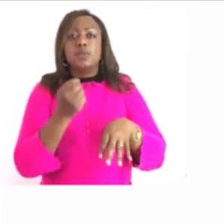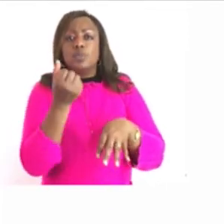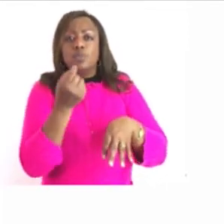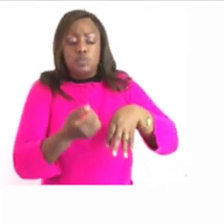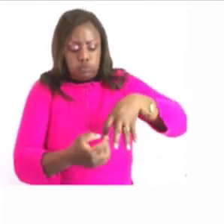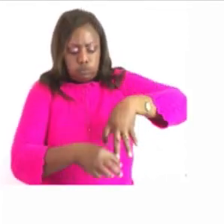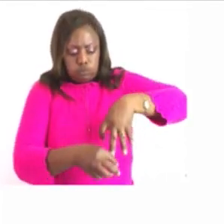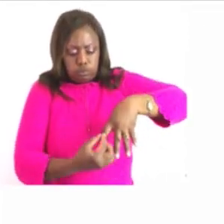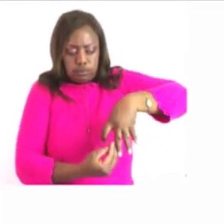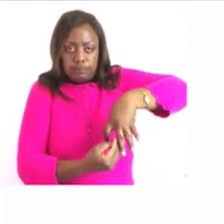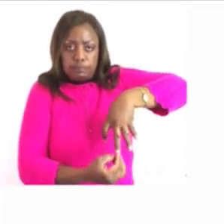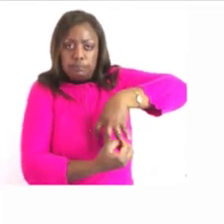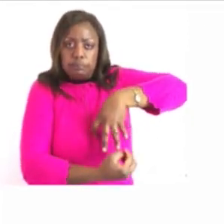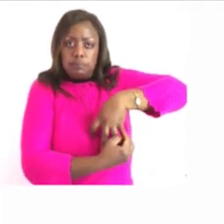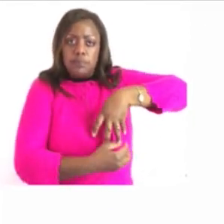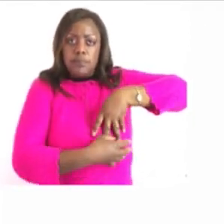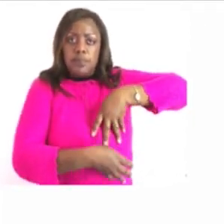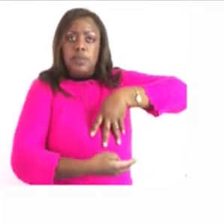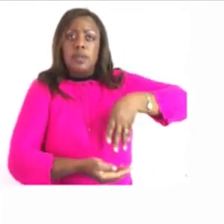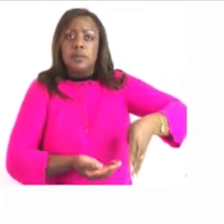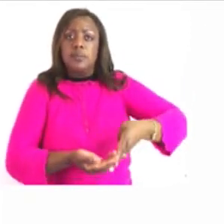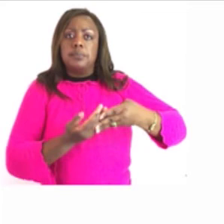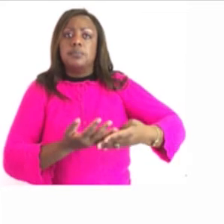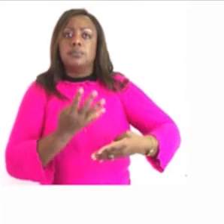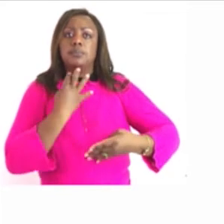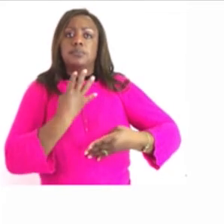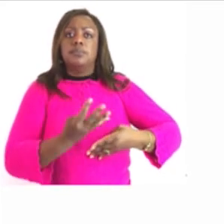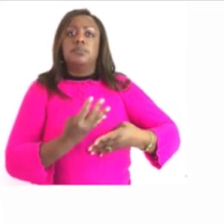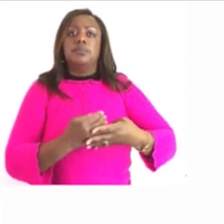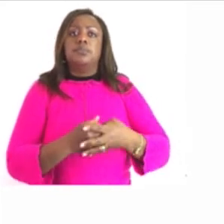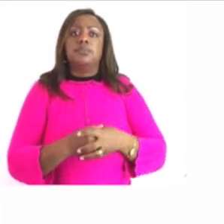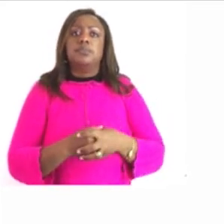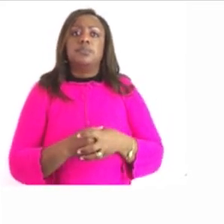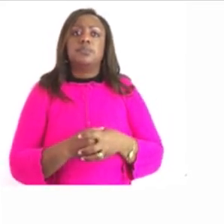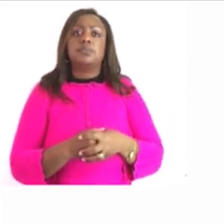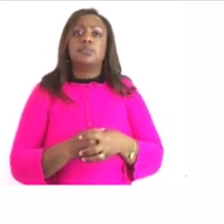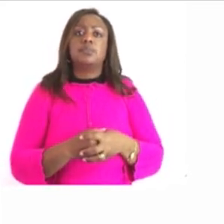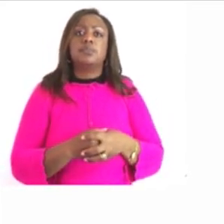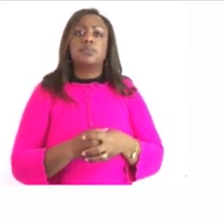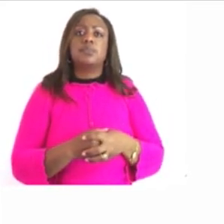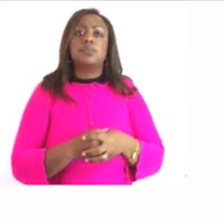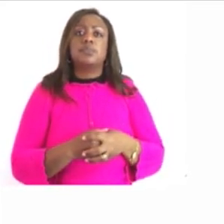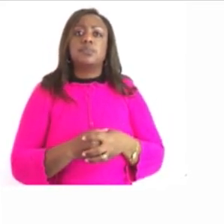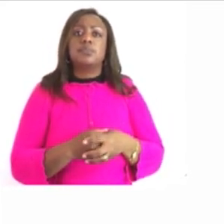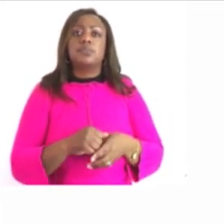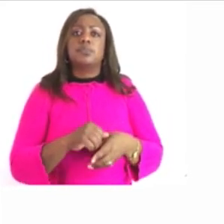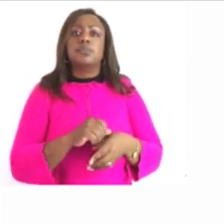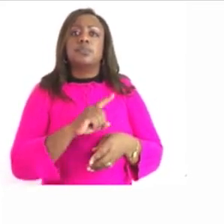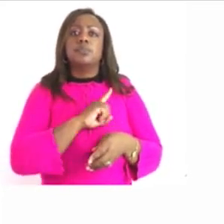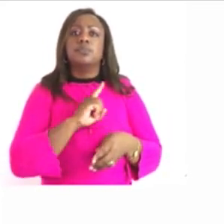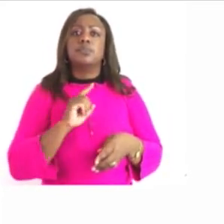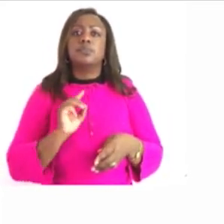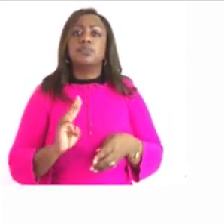to the lungs. And then we have esophagus. Esophagus is not actually important for breathing system. It's normally for eating or